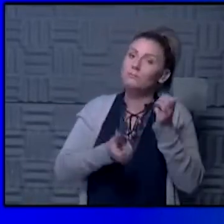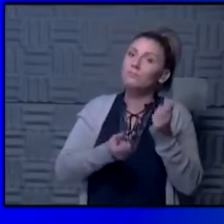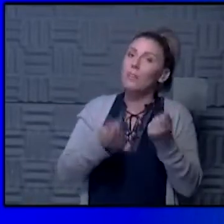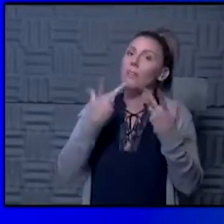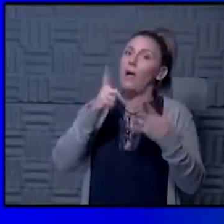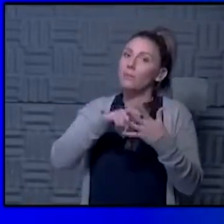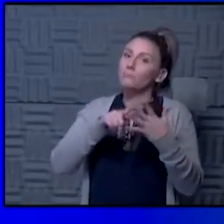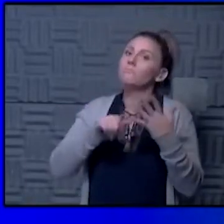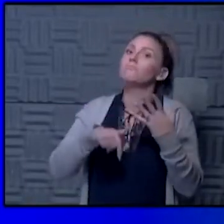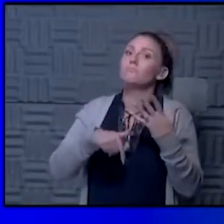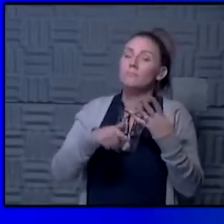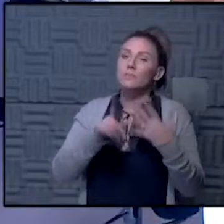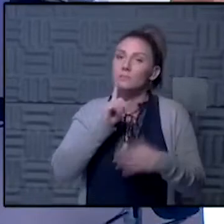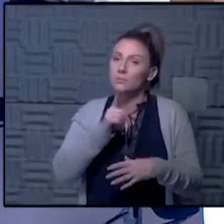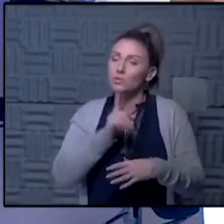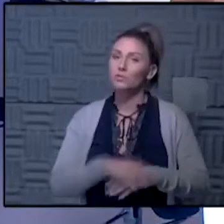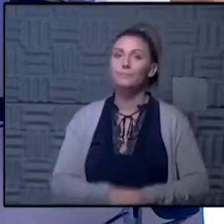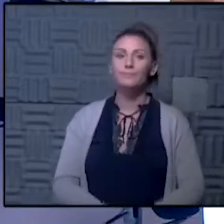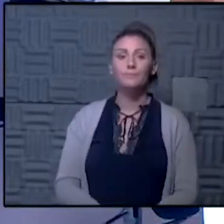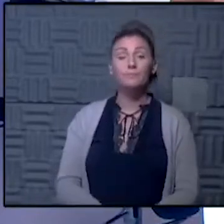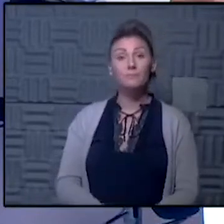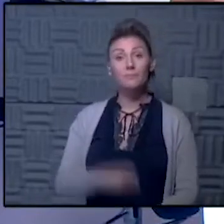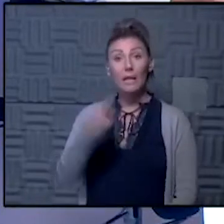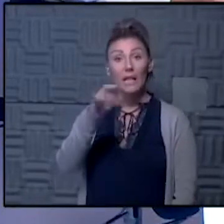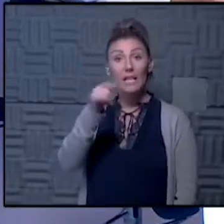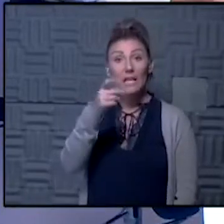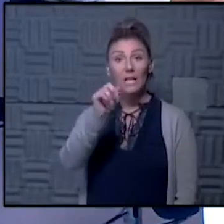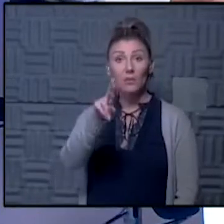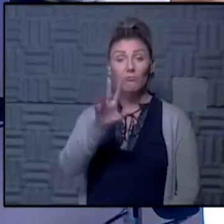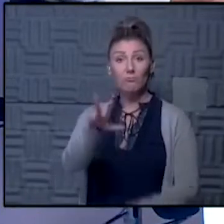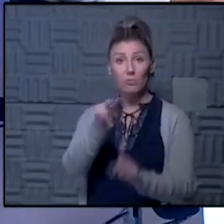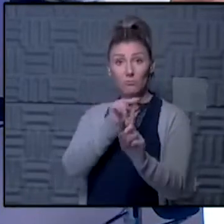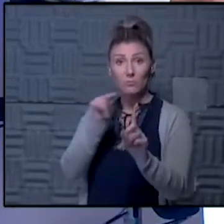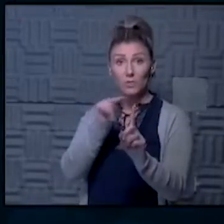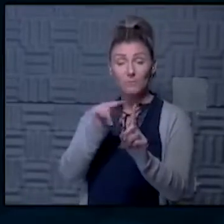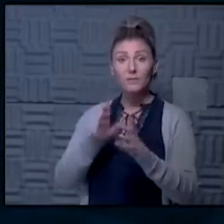for sure. And Heather, from your perspective out in Hays?